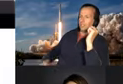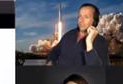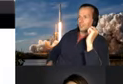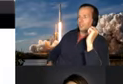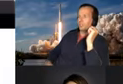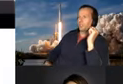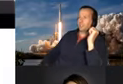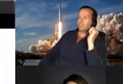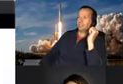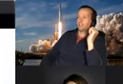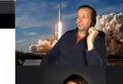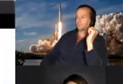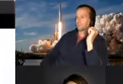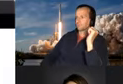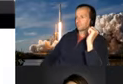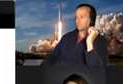As a summary,